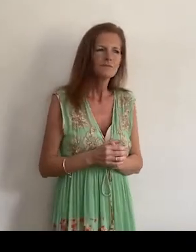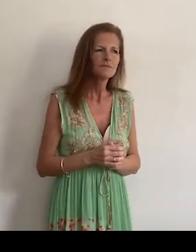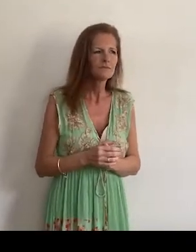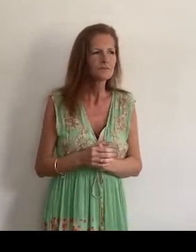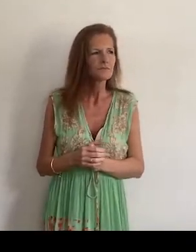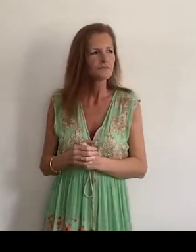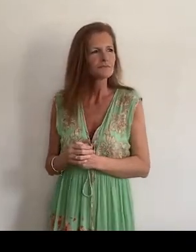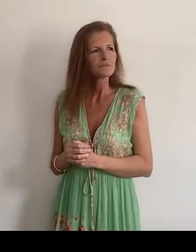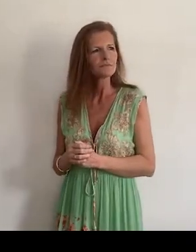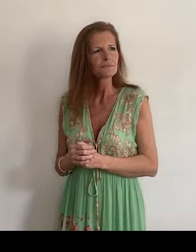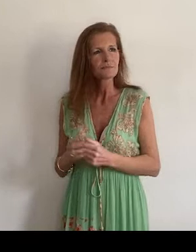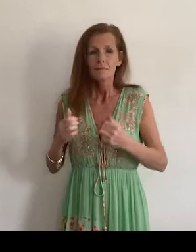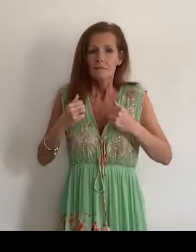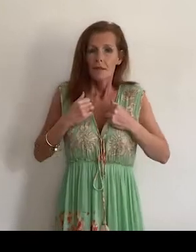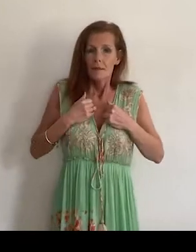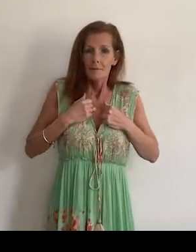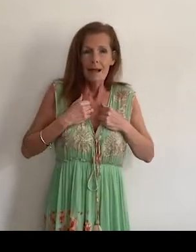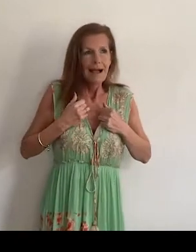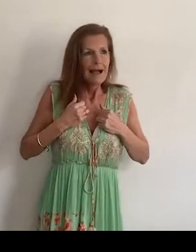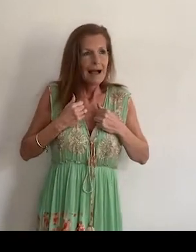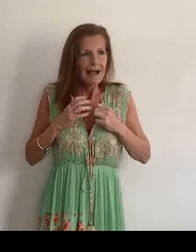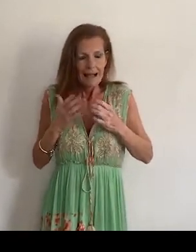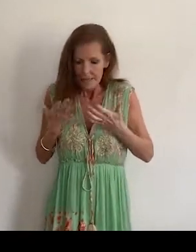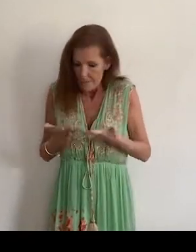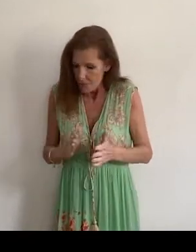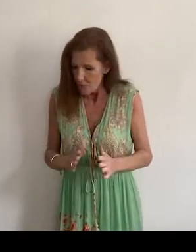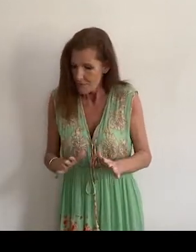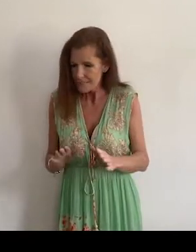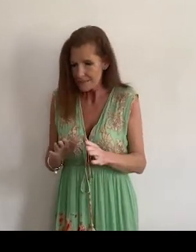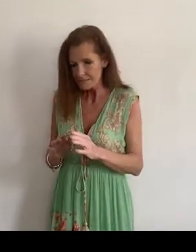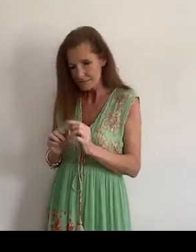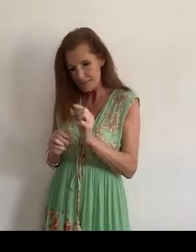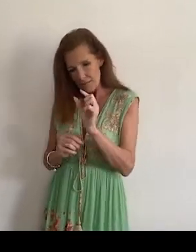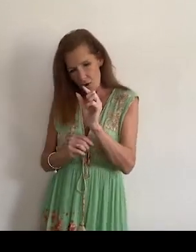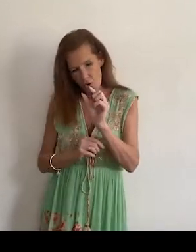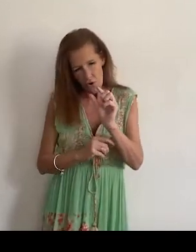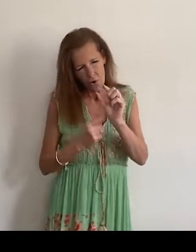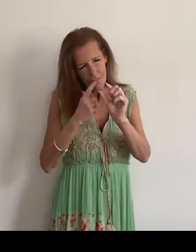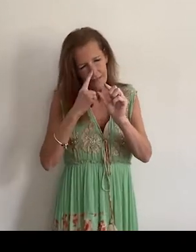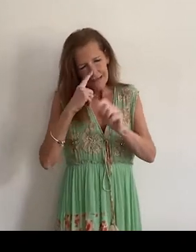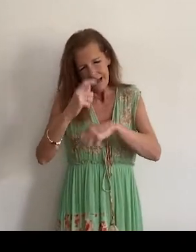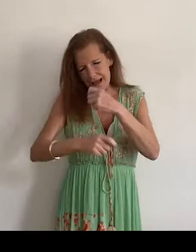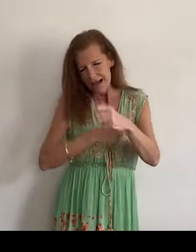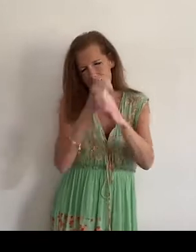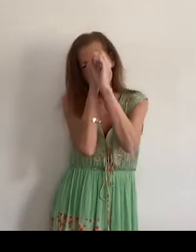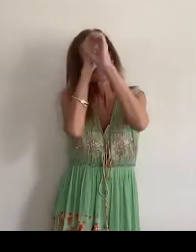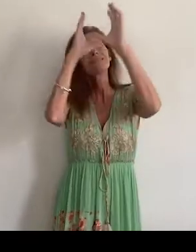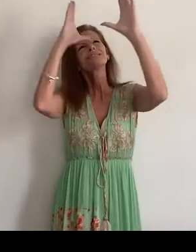Even if my movement is physically small, it might have big intentions.